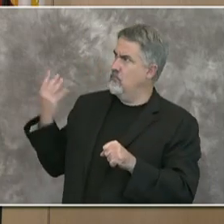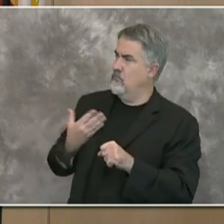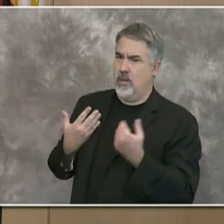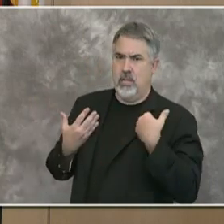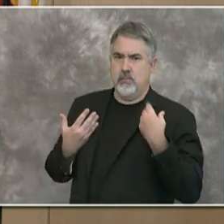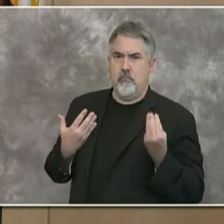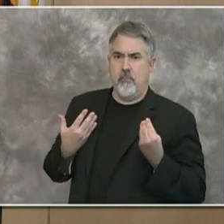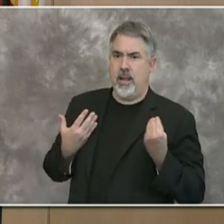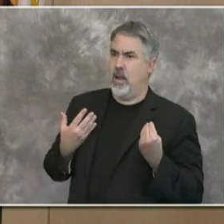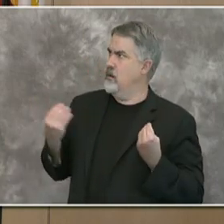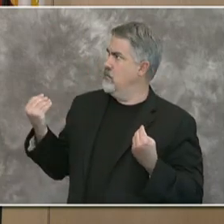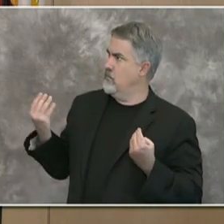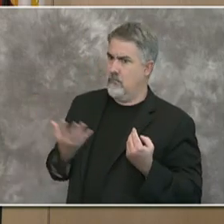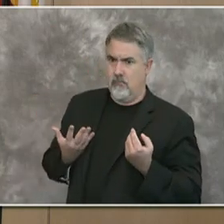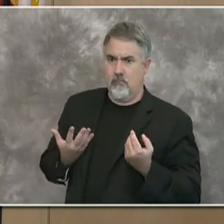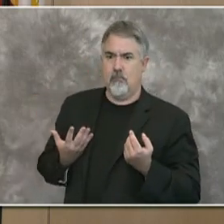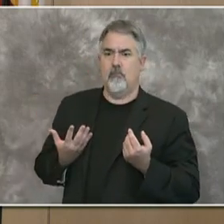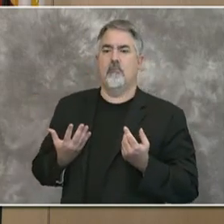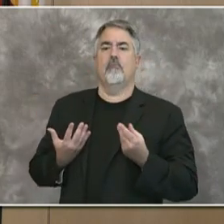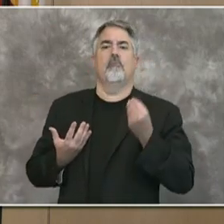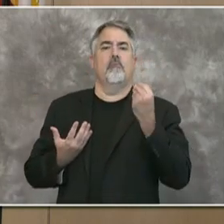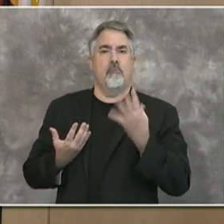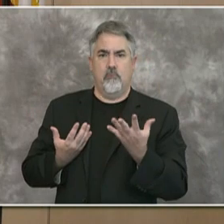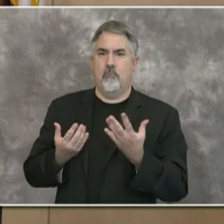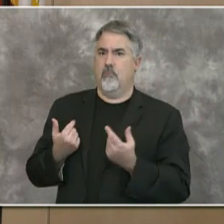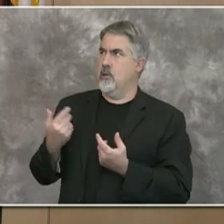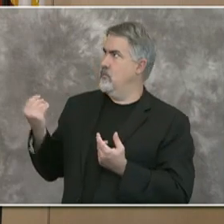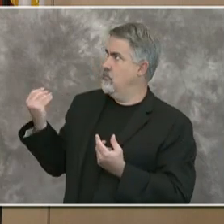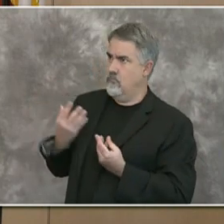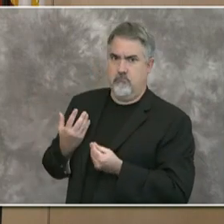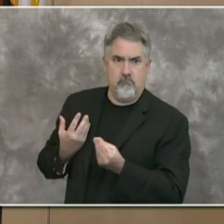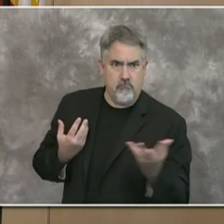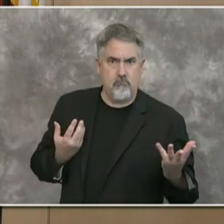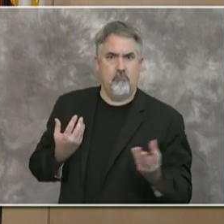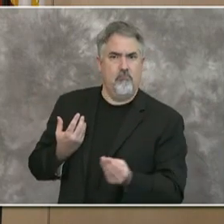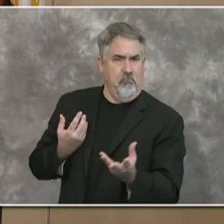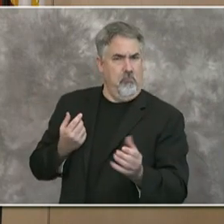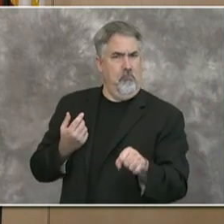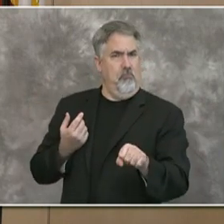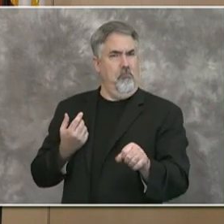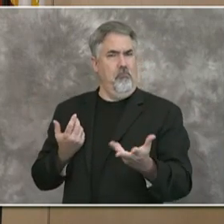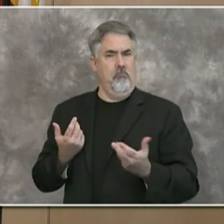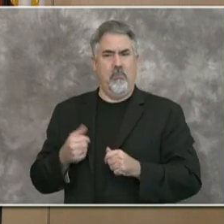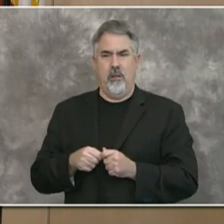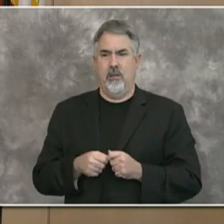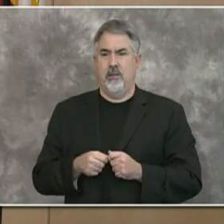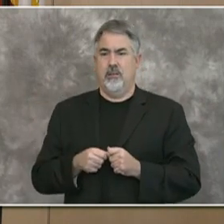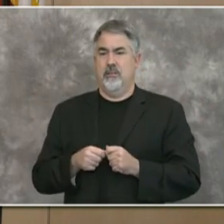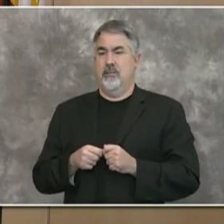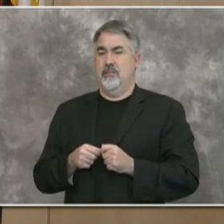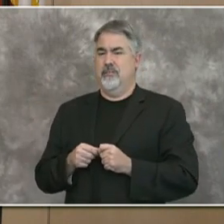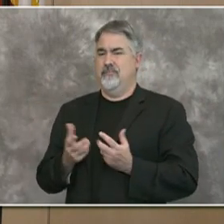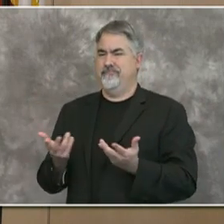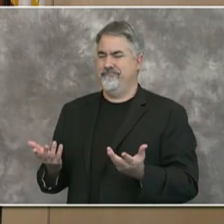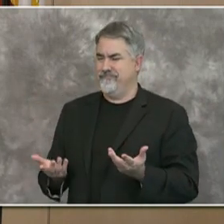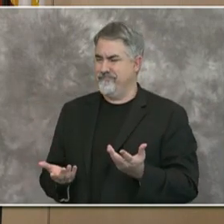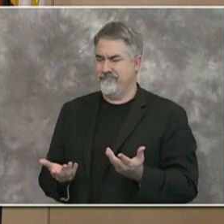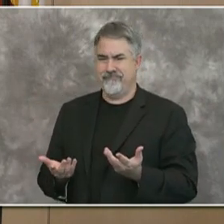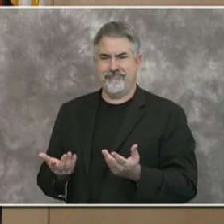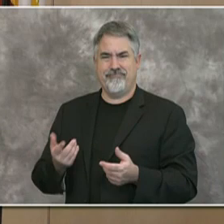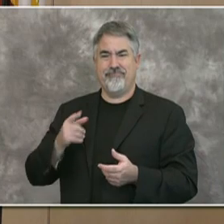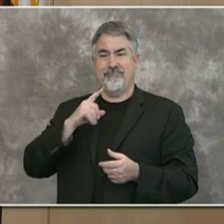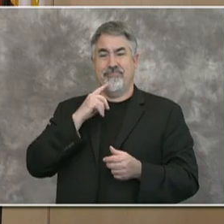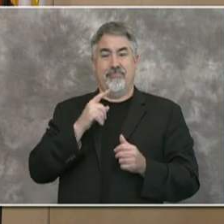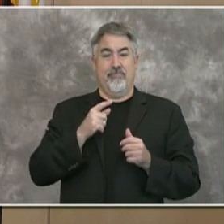that could change, and we are waiting for additional guidance. But after the initial guidance